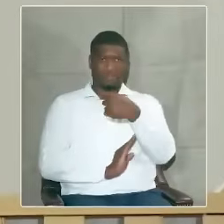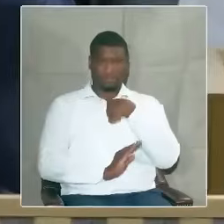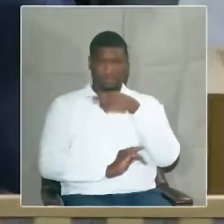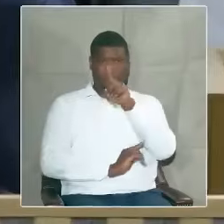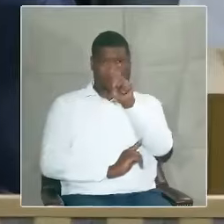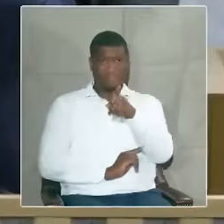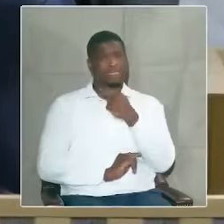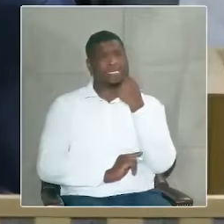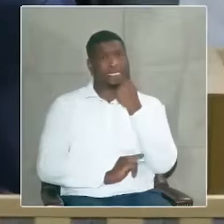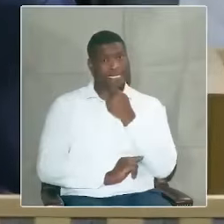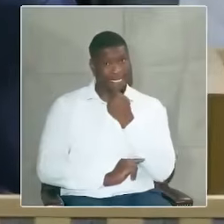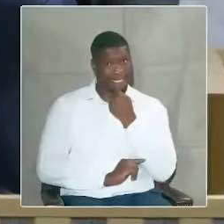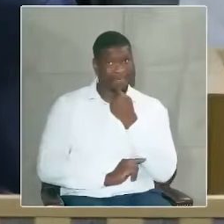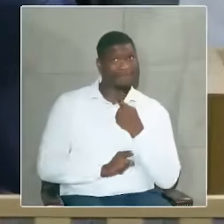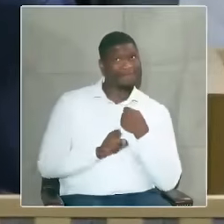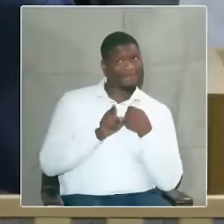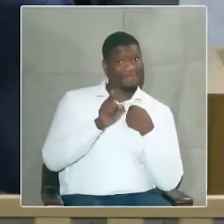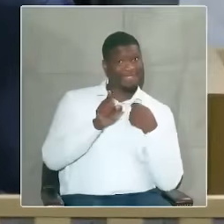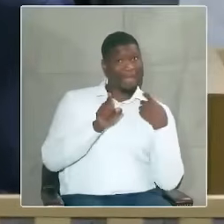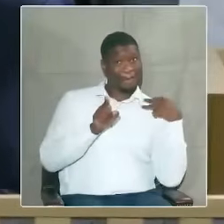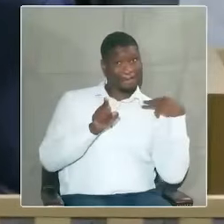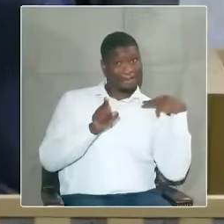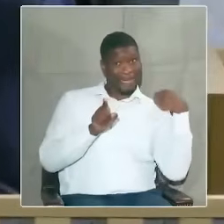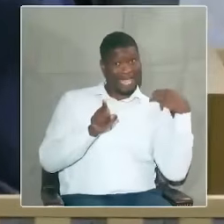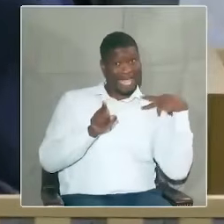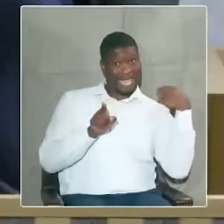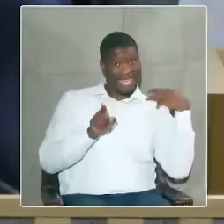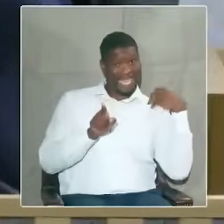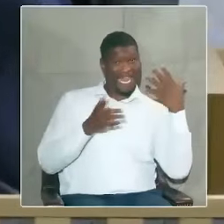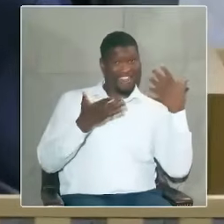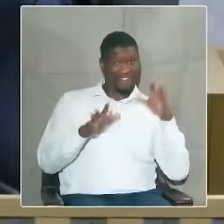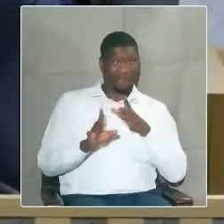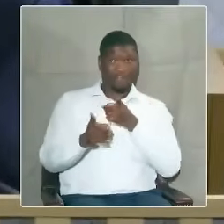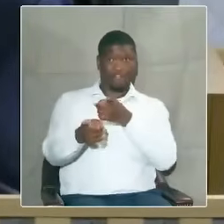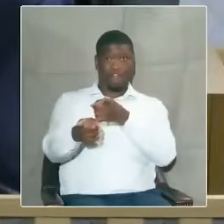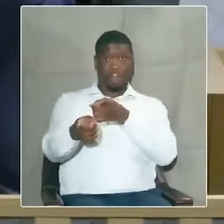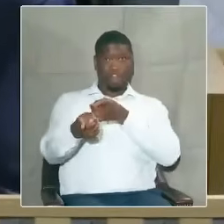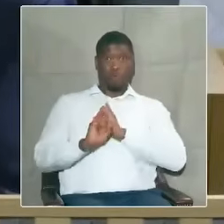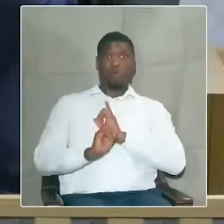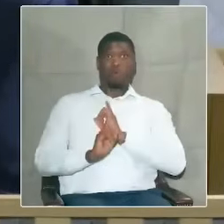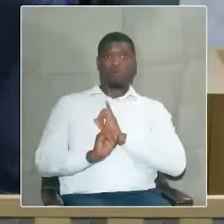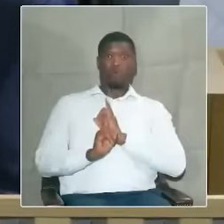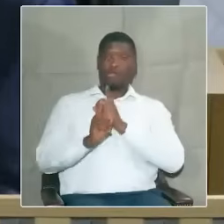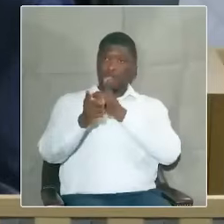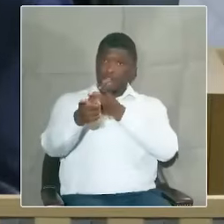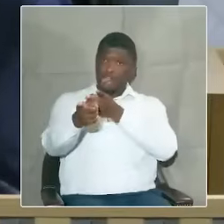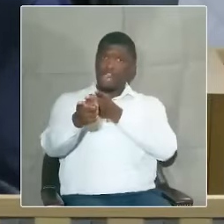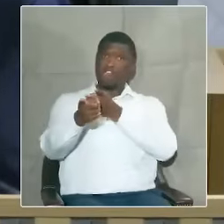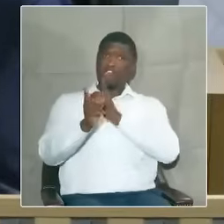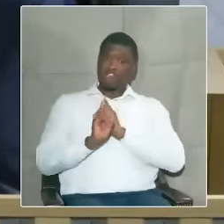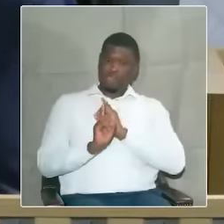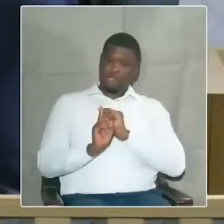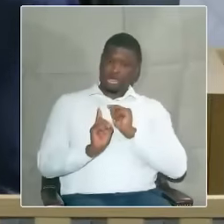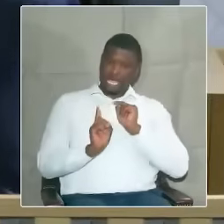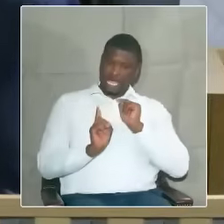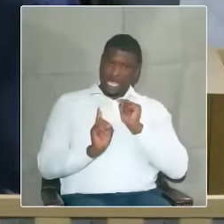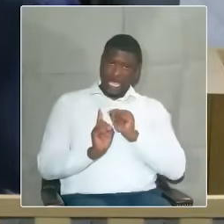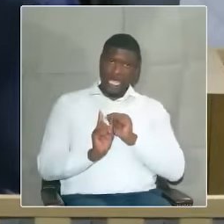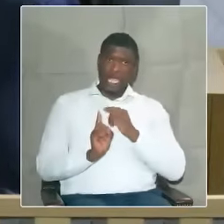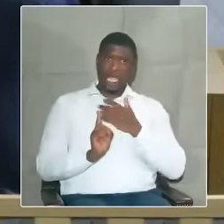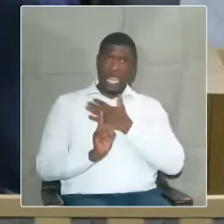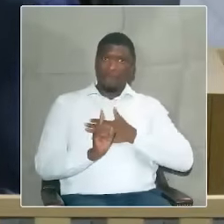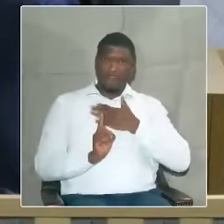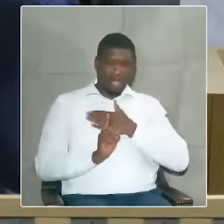the minister were to give you an instruction that strays onto your purview